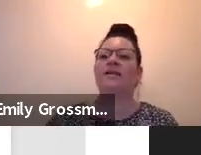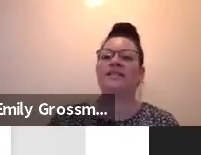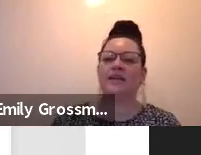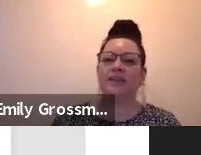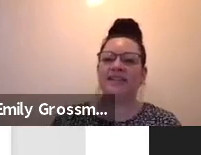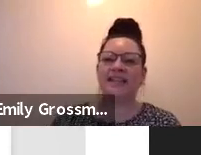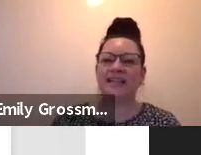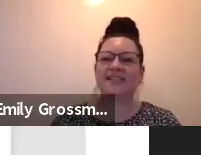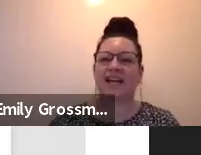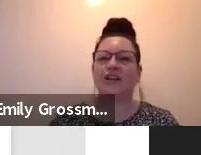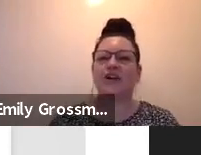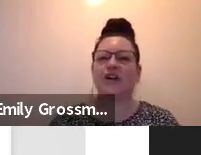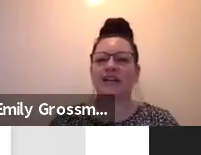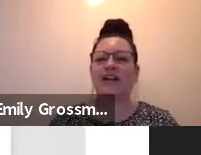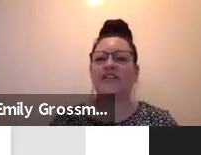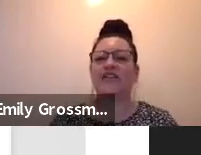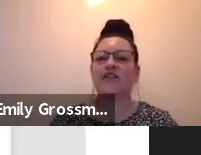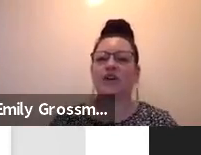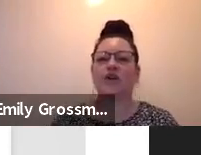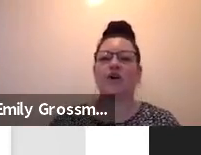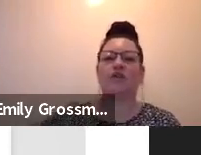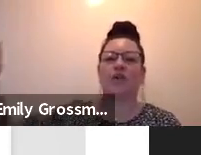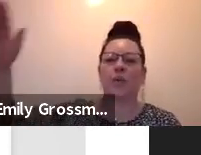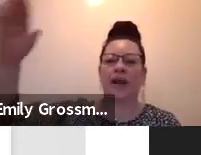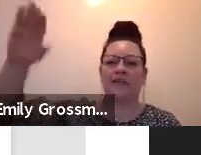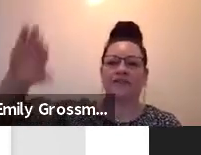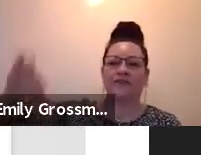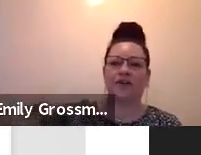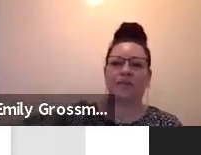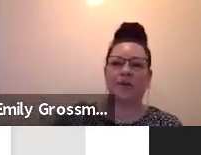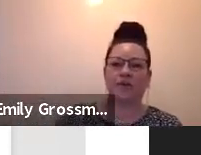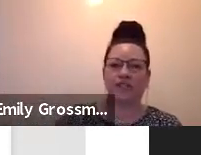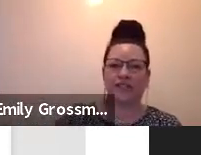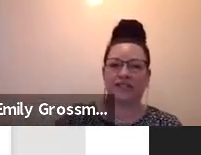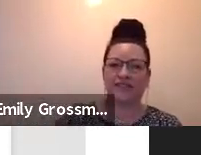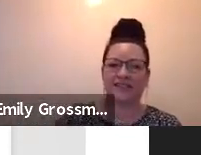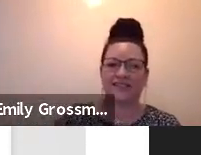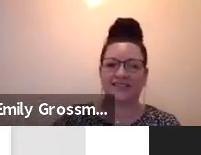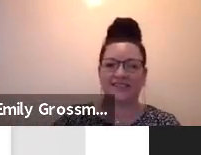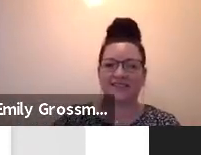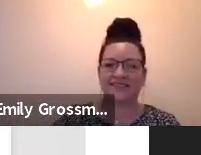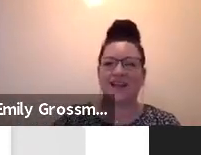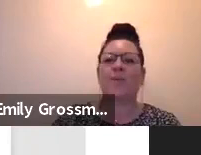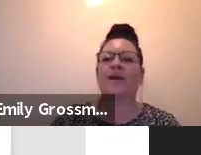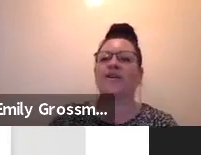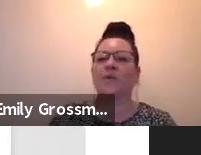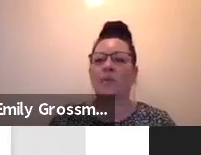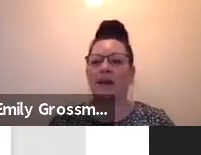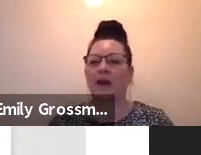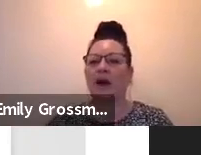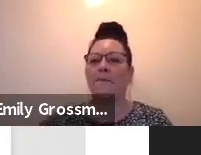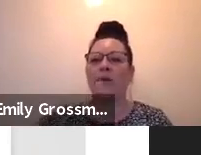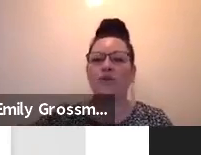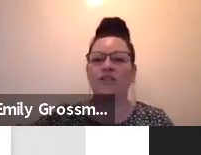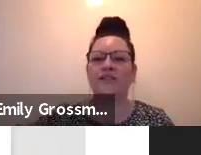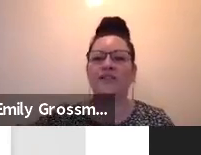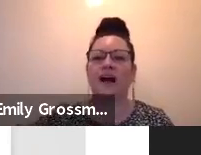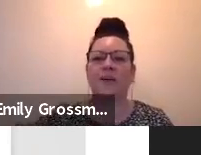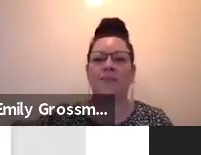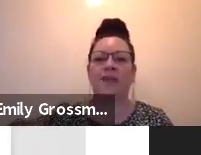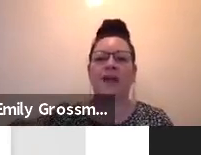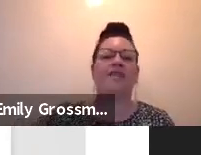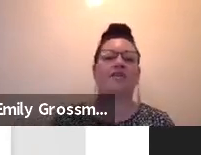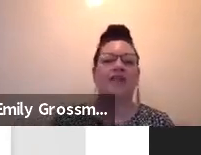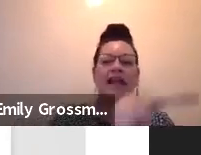So DBT is like learning how to surf over the waves of your emotions. When